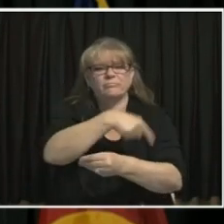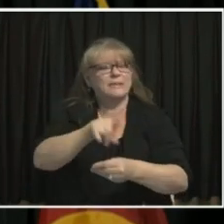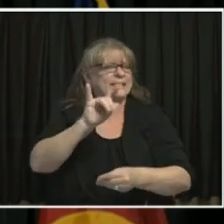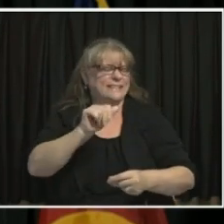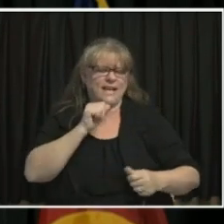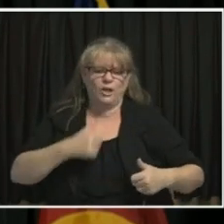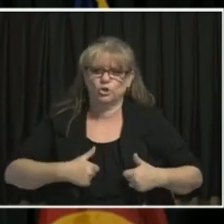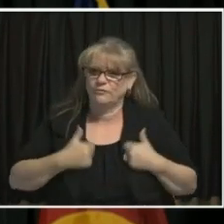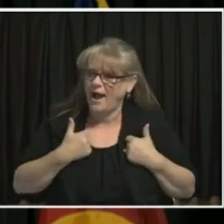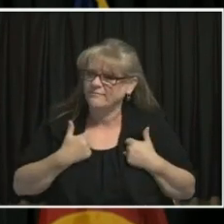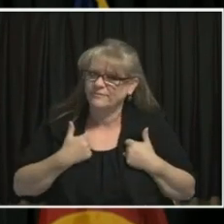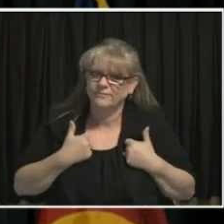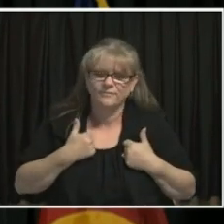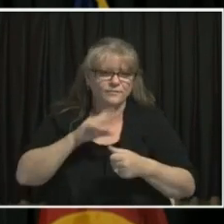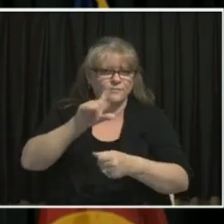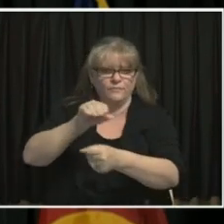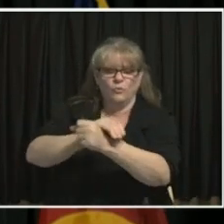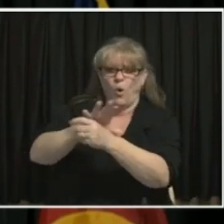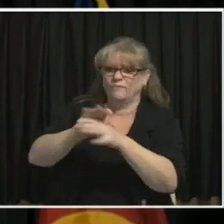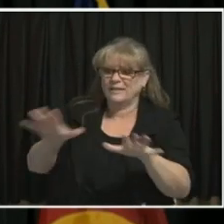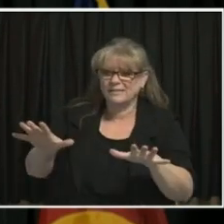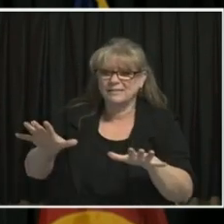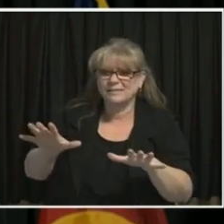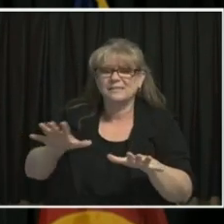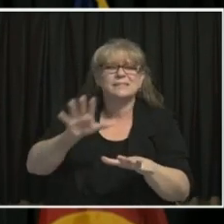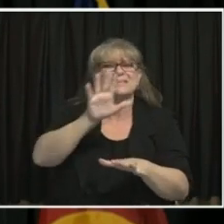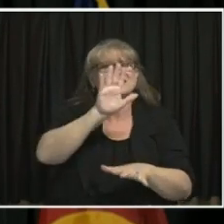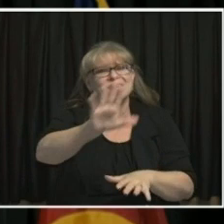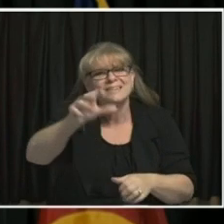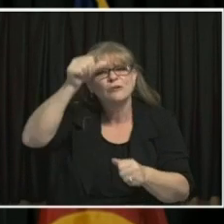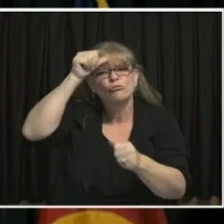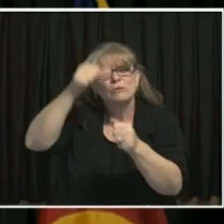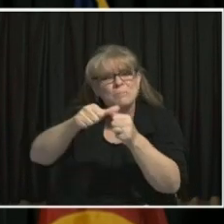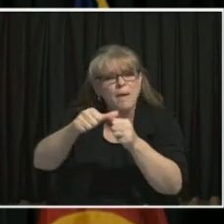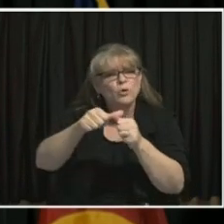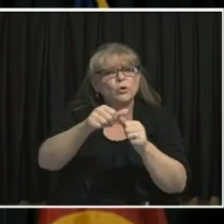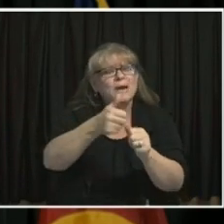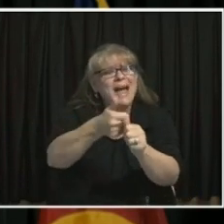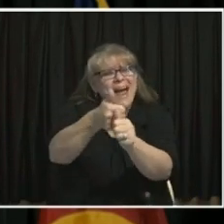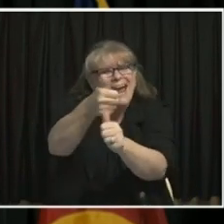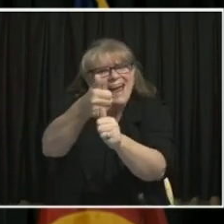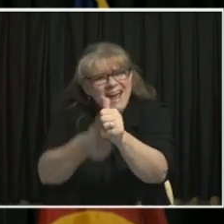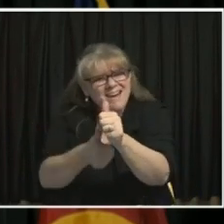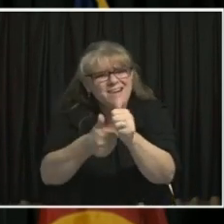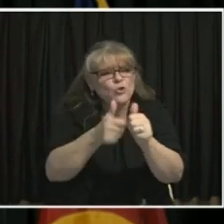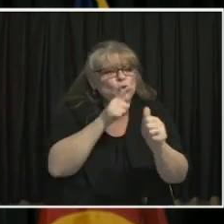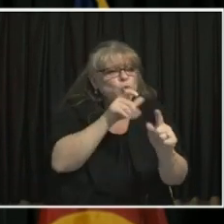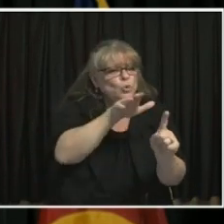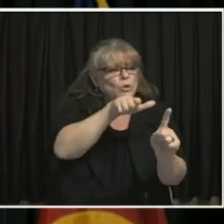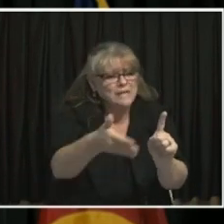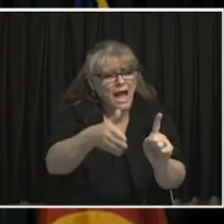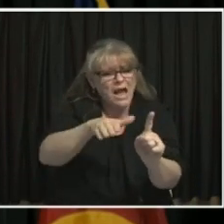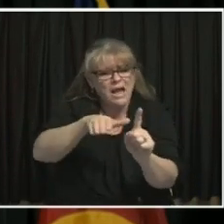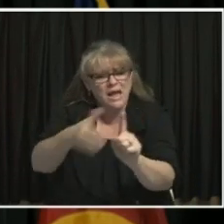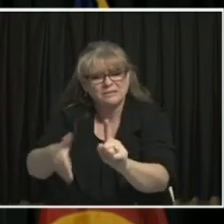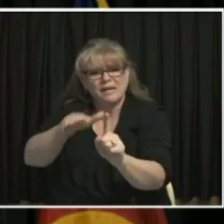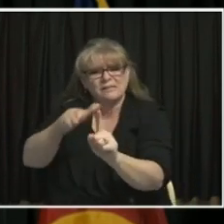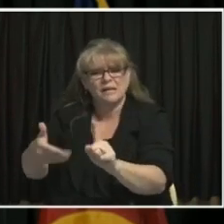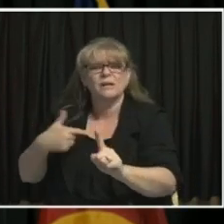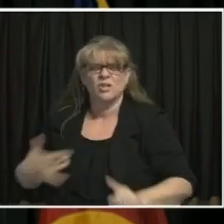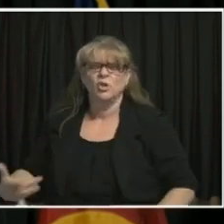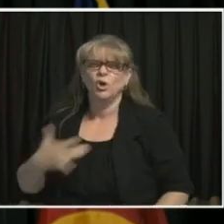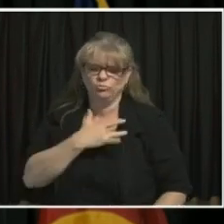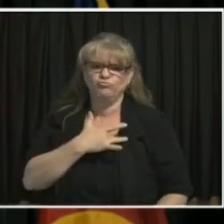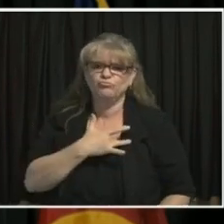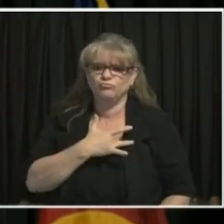Reminders that every death is a tragedy, and our hearts and condolences go out to every family in Colorado, in America,